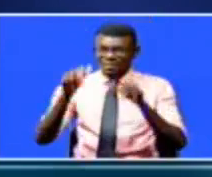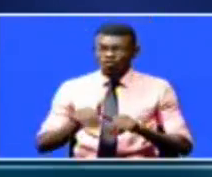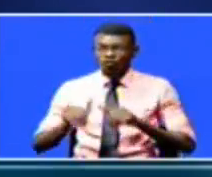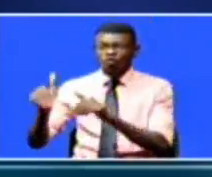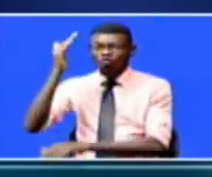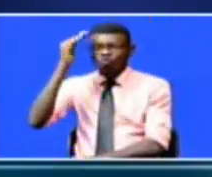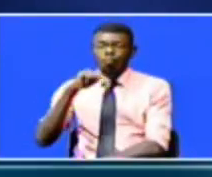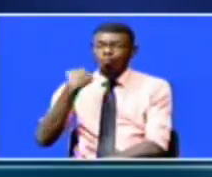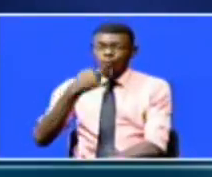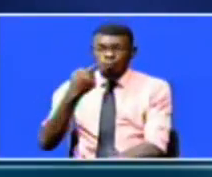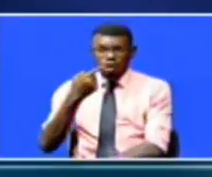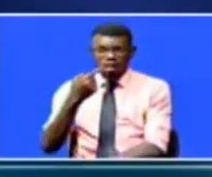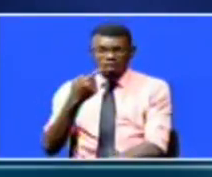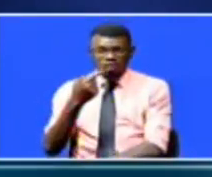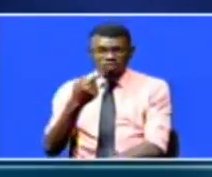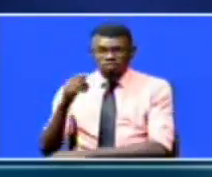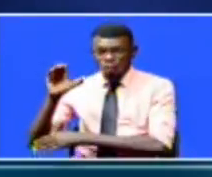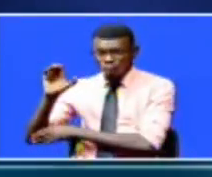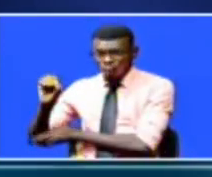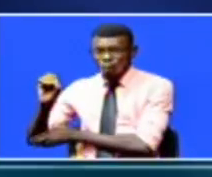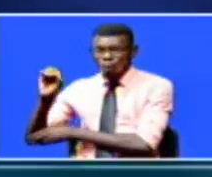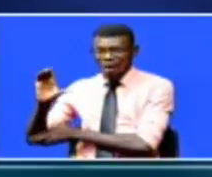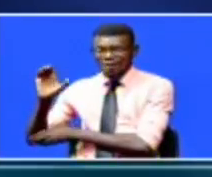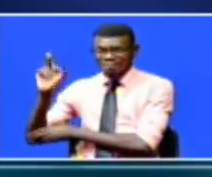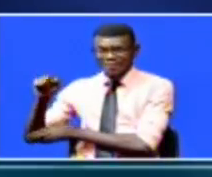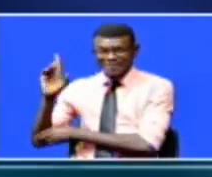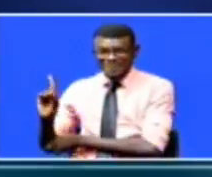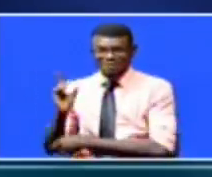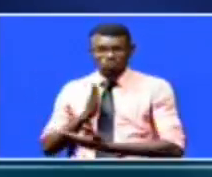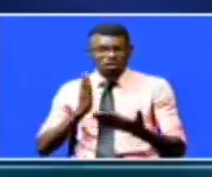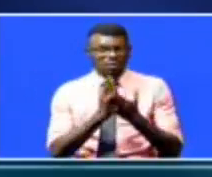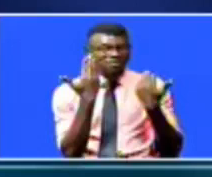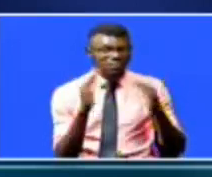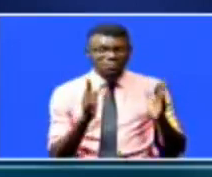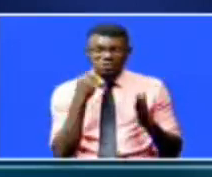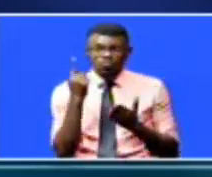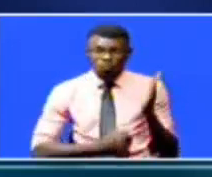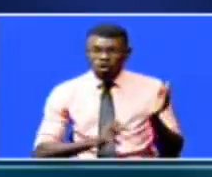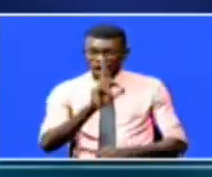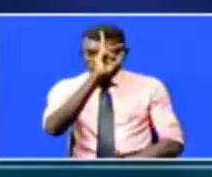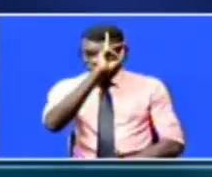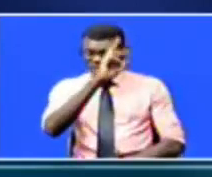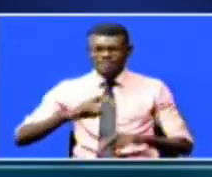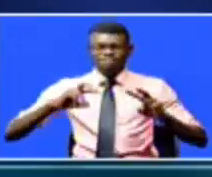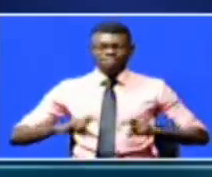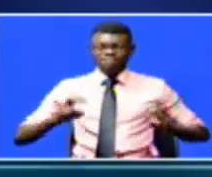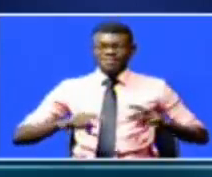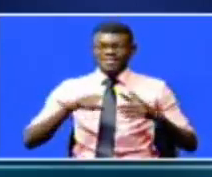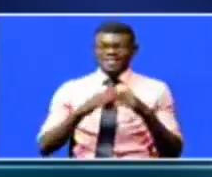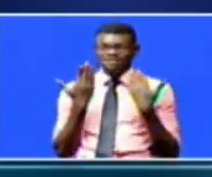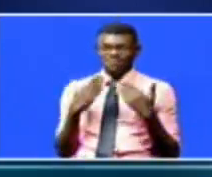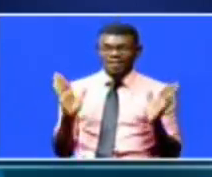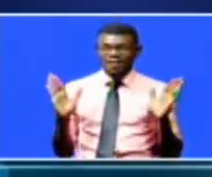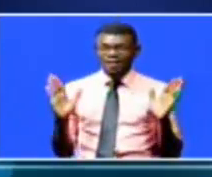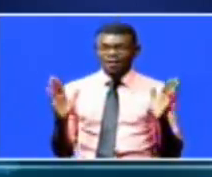Area OCPD Beatrice Kigaru confirmed the incident and said detectives have launched investigations. Waine